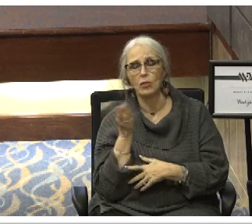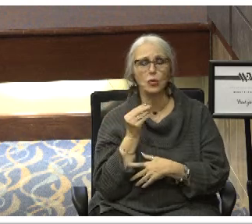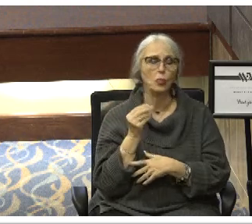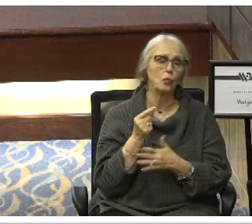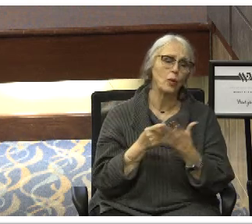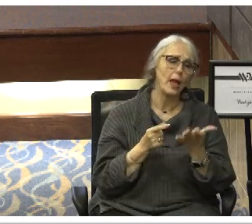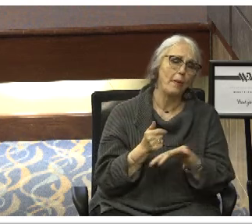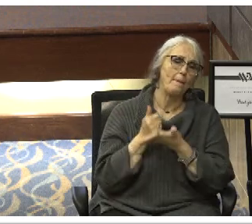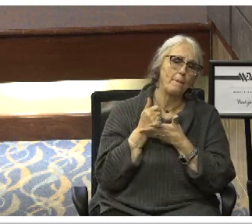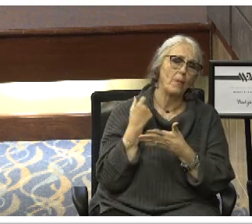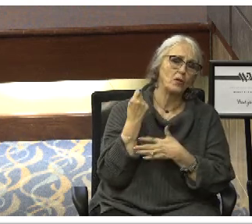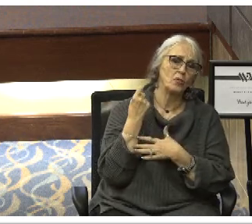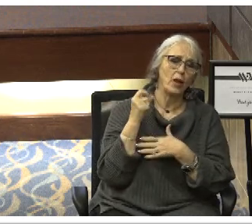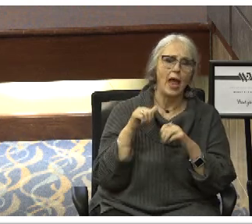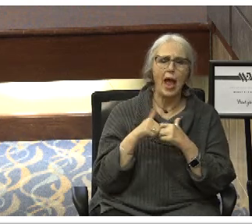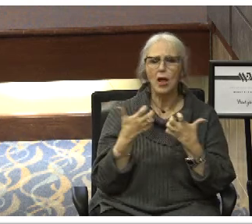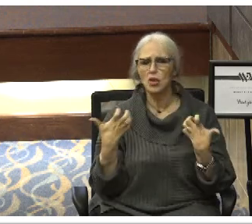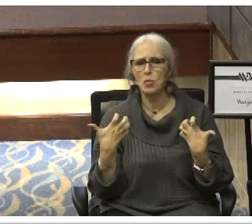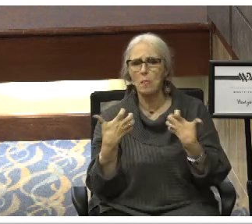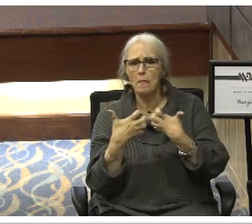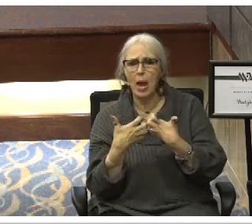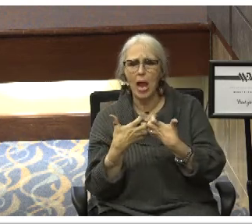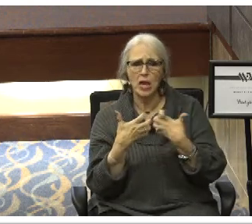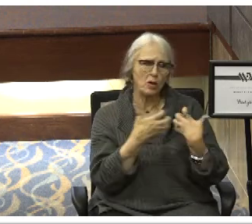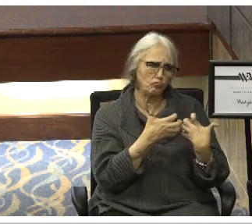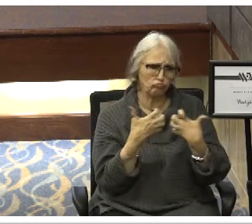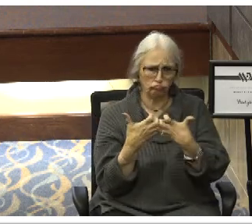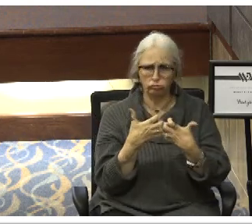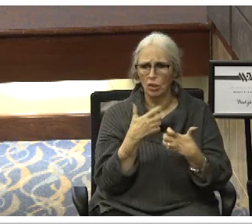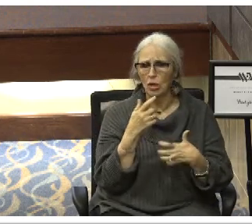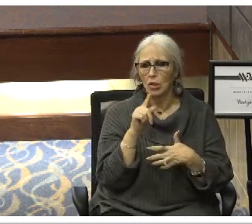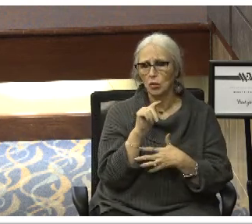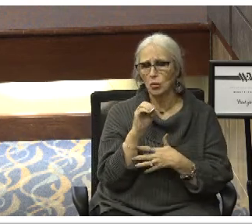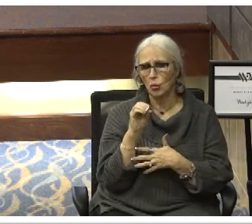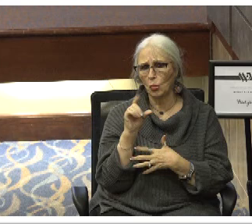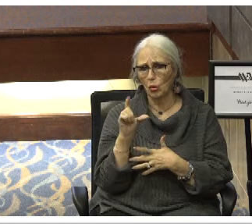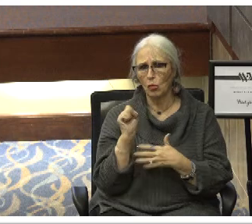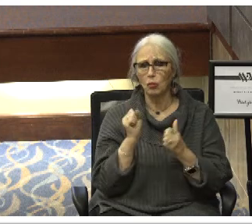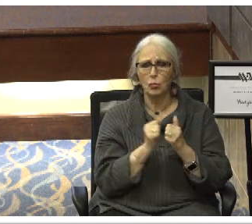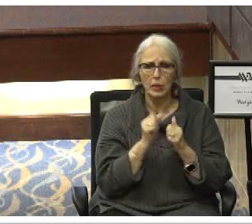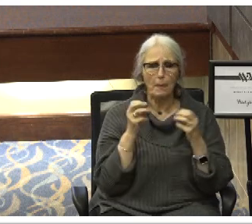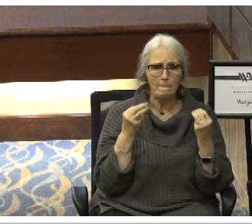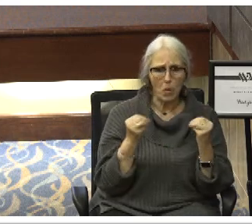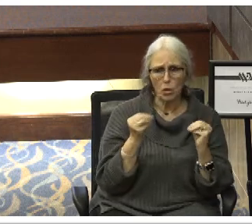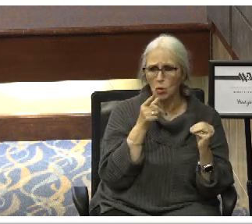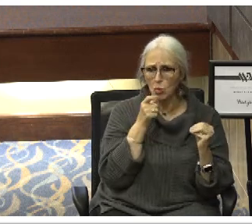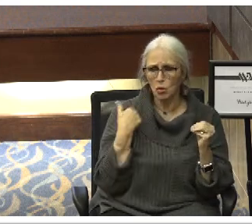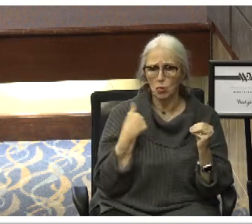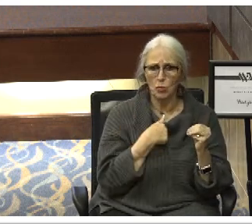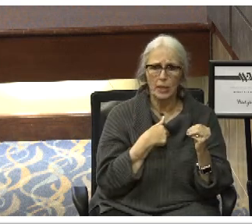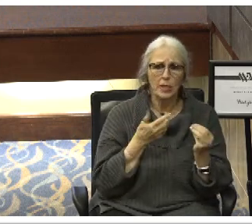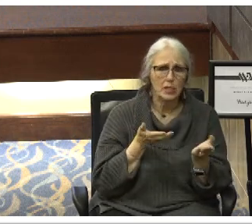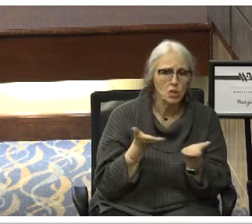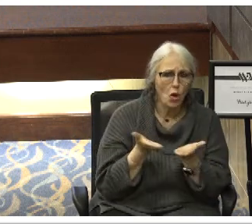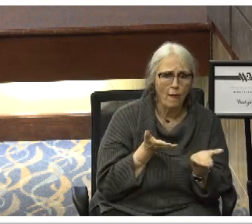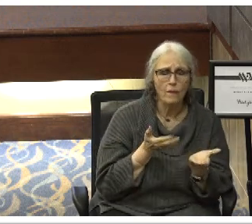understand is how do you match the service delivery mechanism or tool with the underlying market you're serving. So we're really